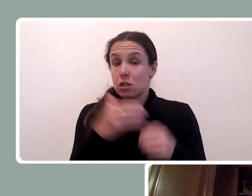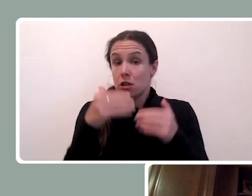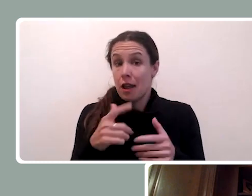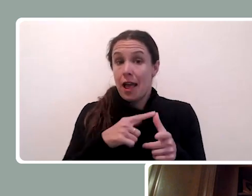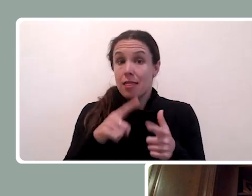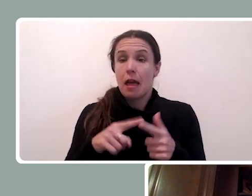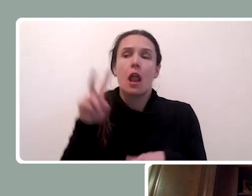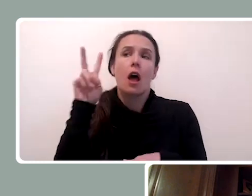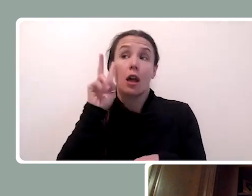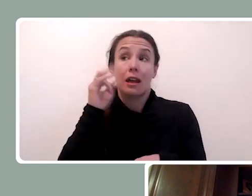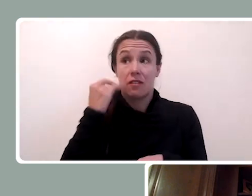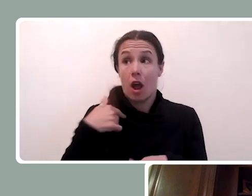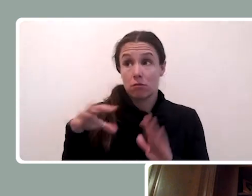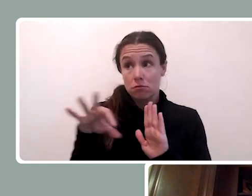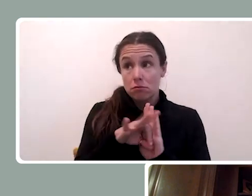for 10 years or not?